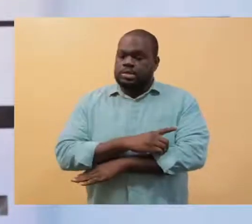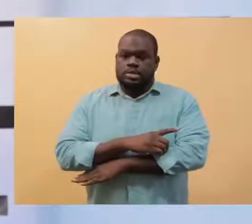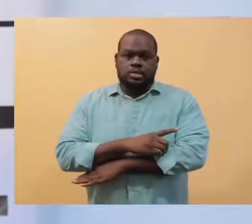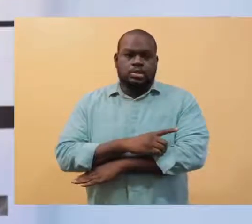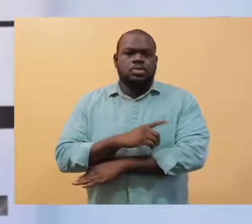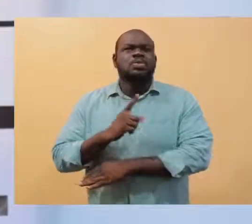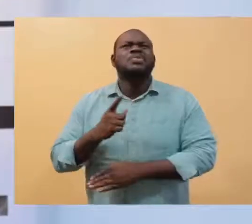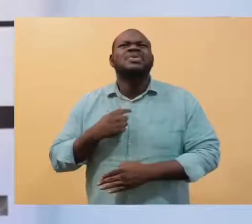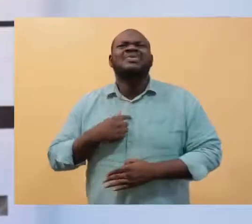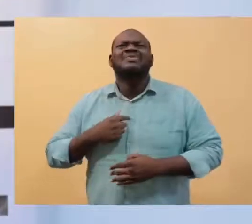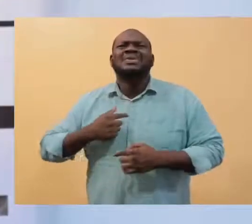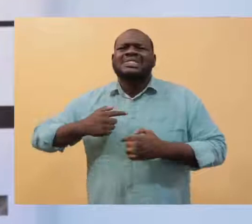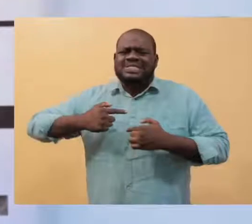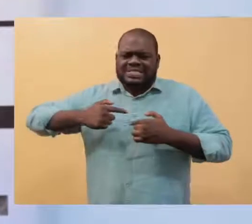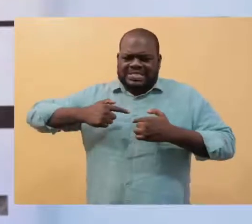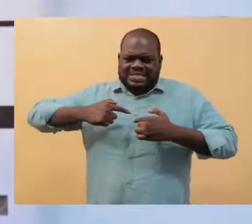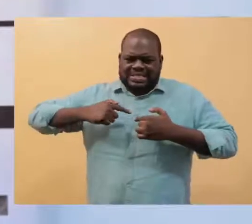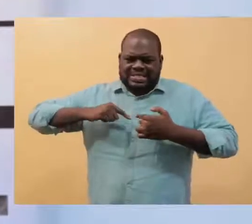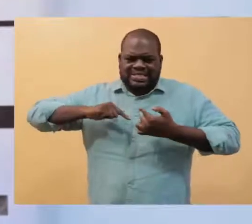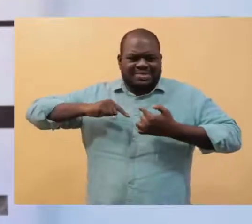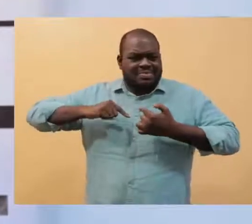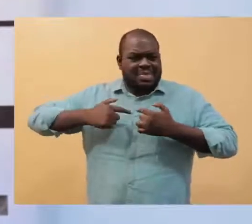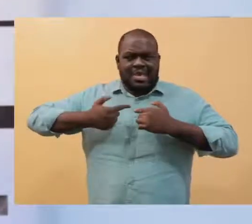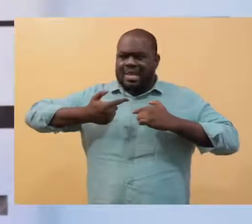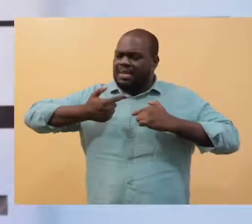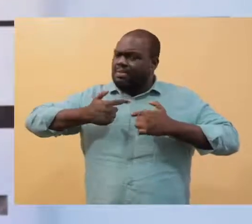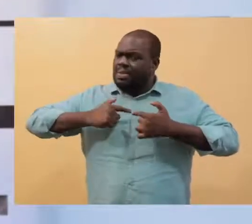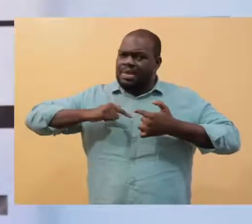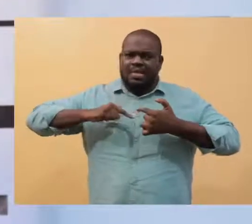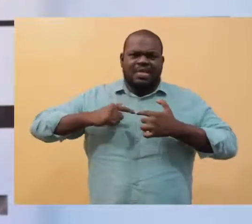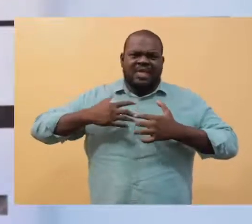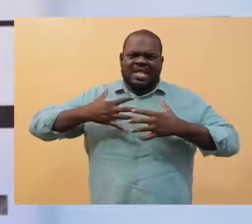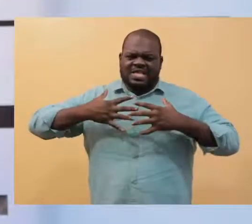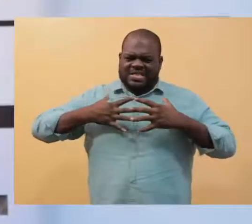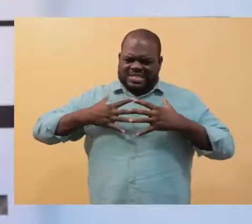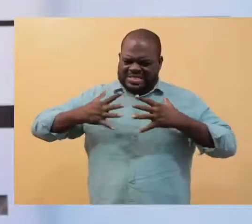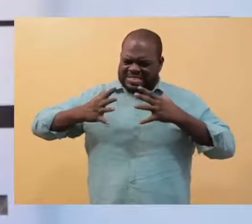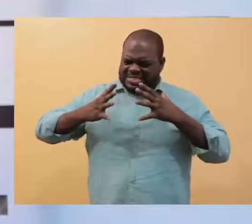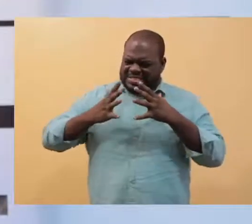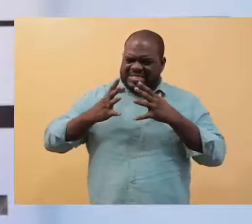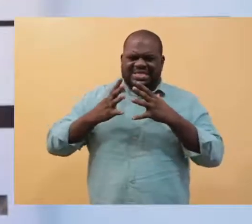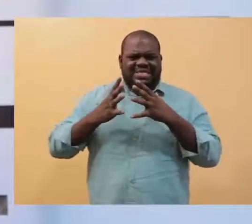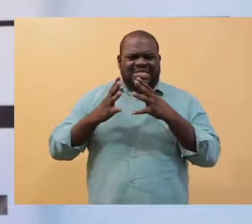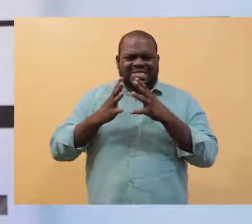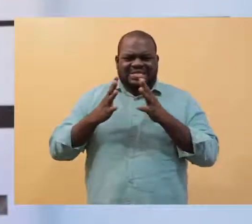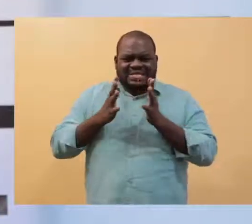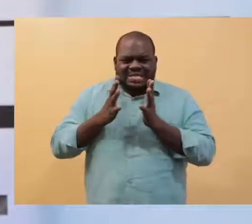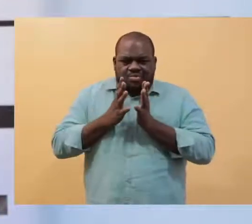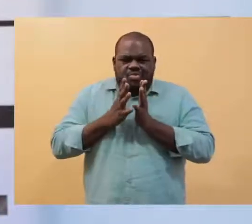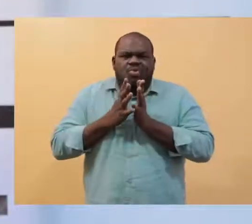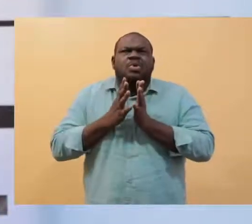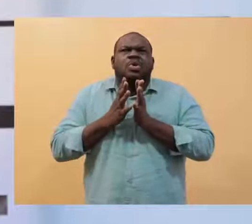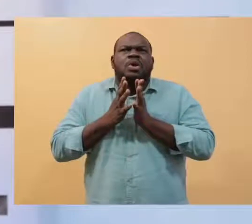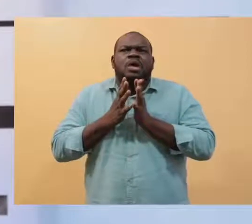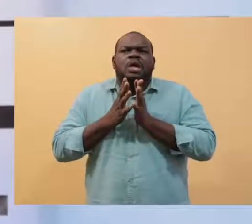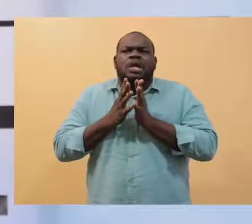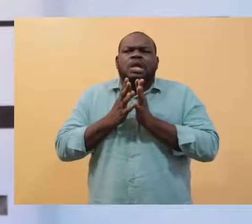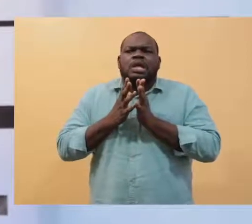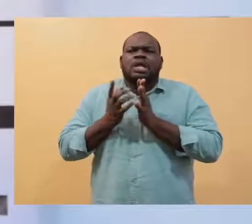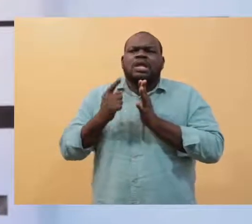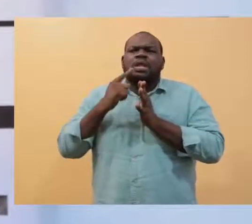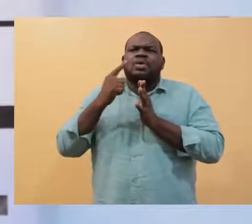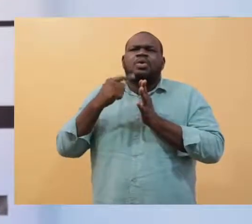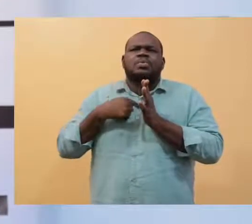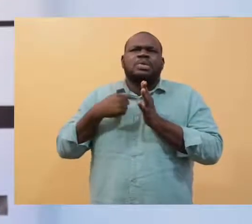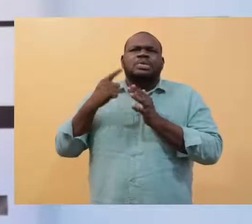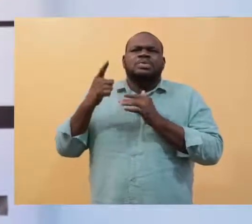almighty pain in my chest, like I was being compressed with slabs of concrete. They told me it was